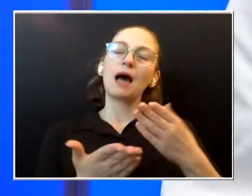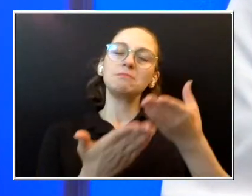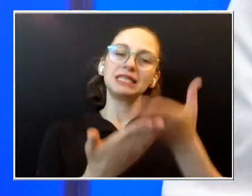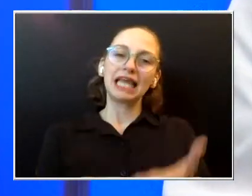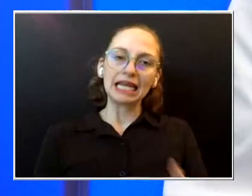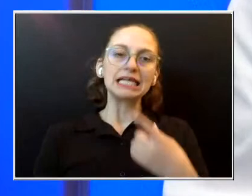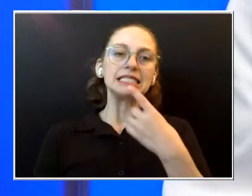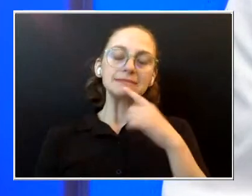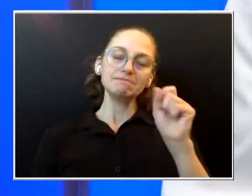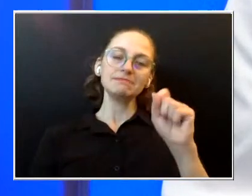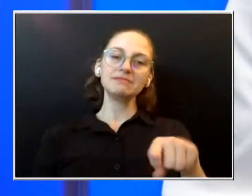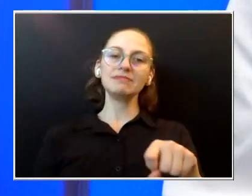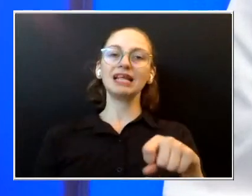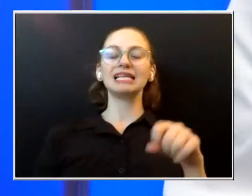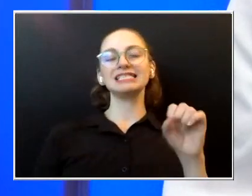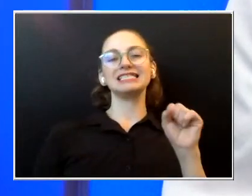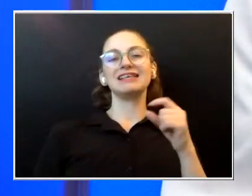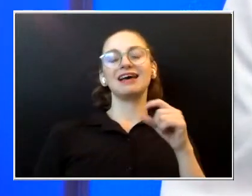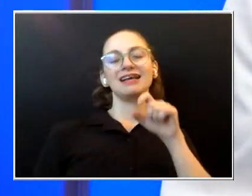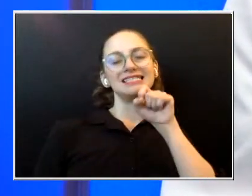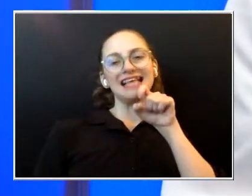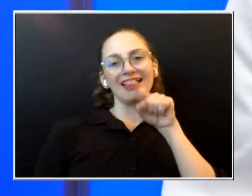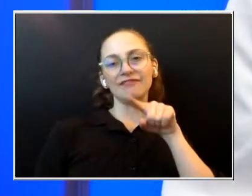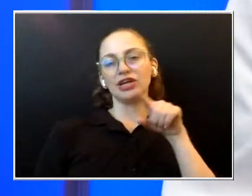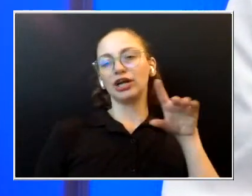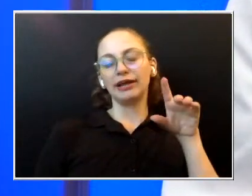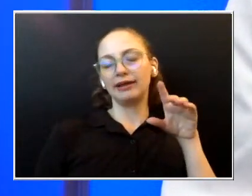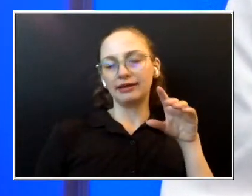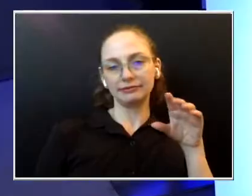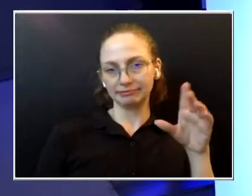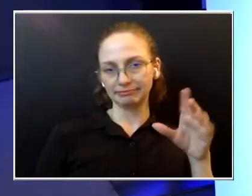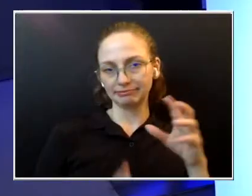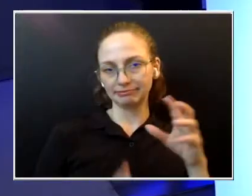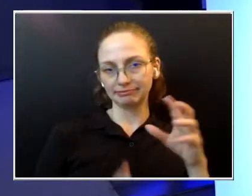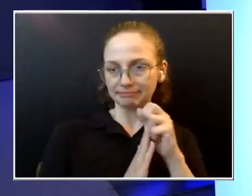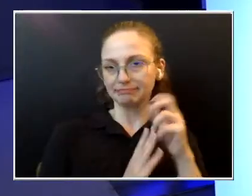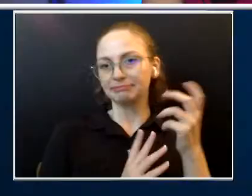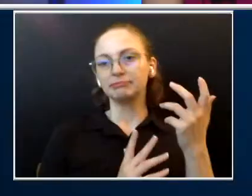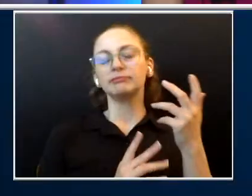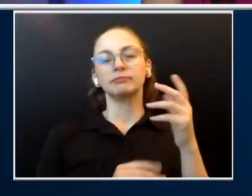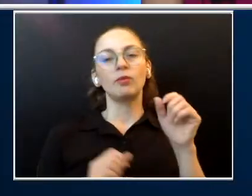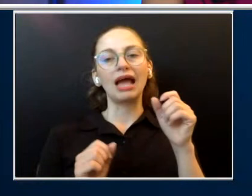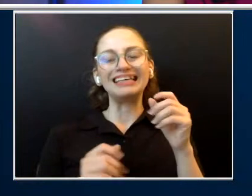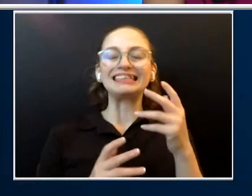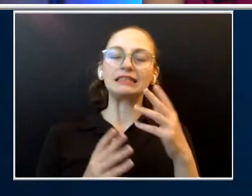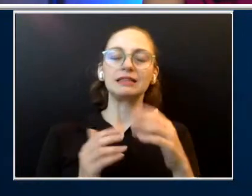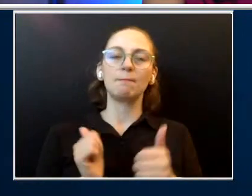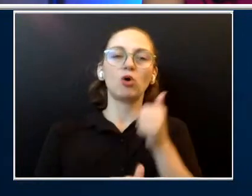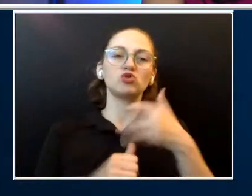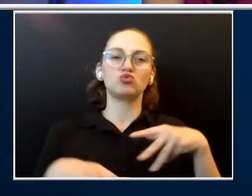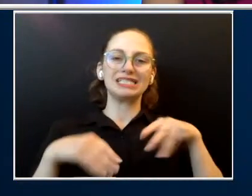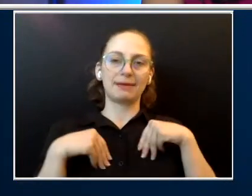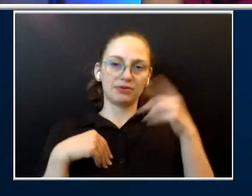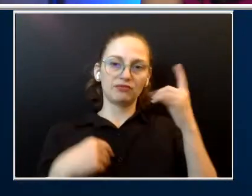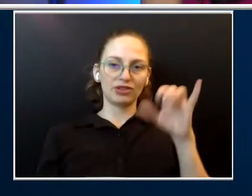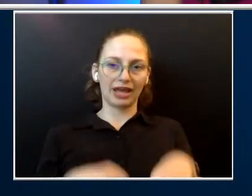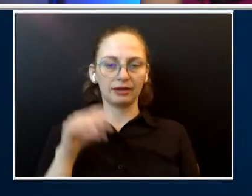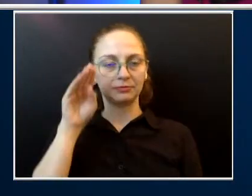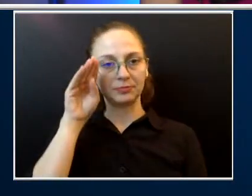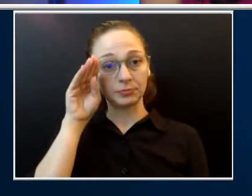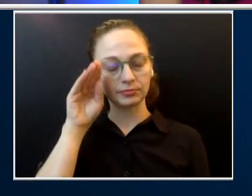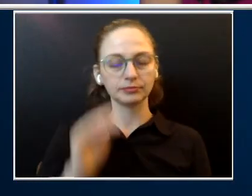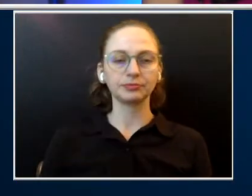finicky than protons, and you just have to be really careful. All right. Alexis, we're back. Question